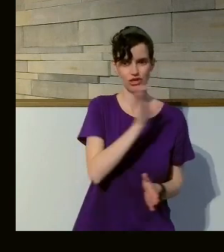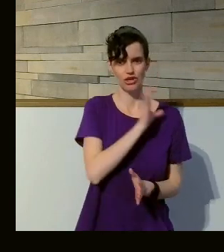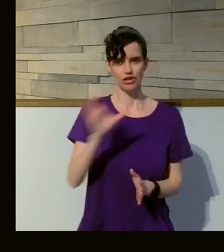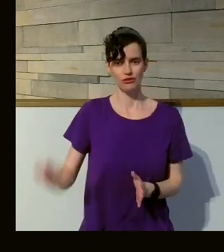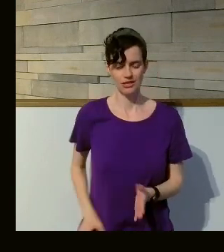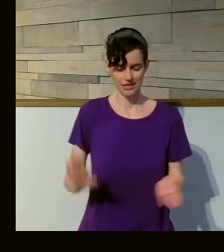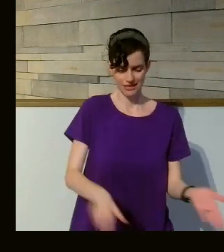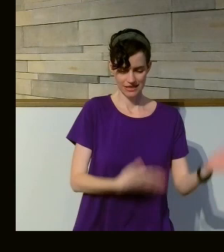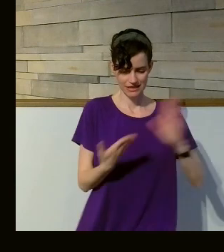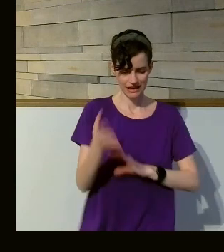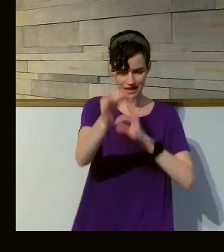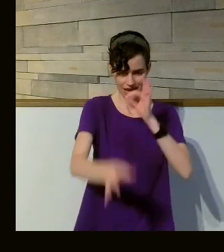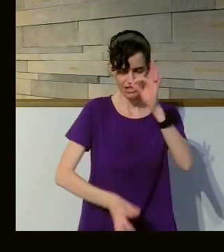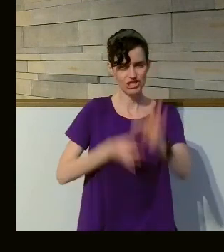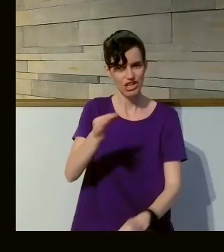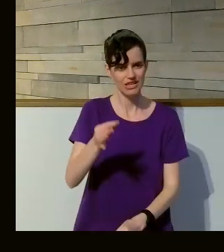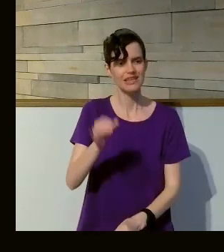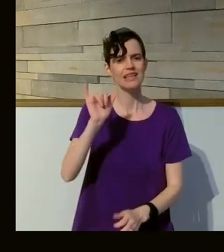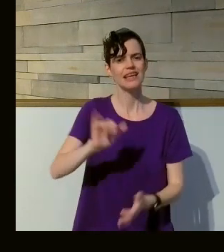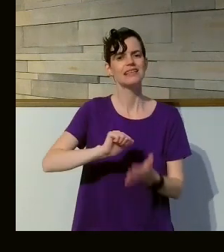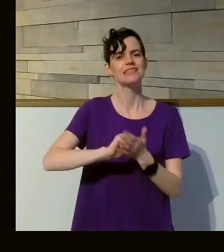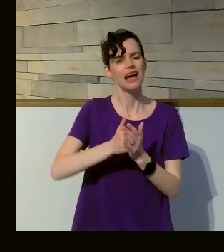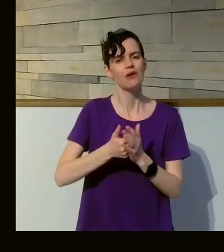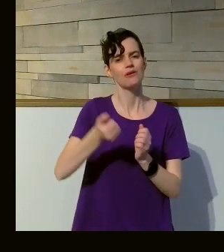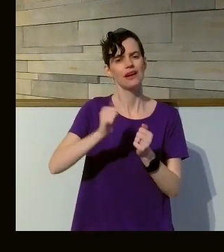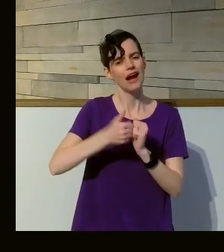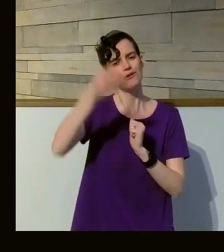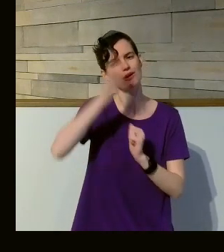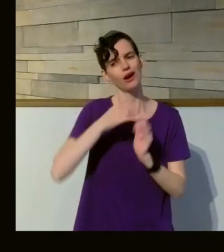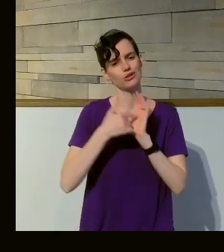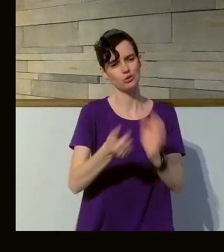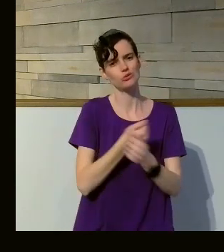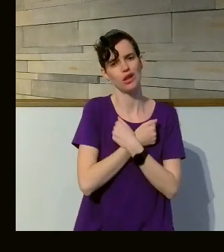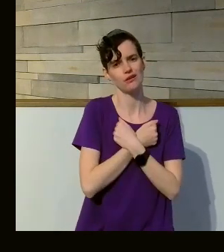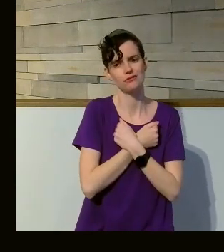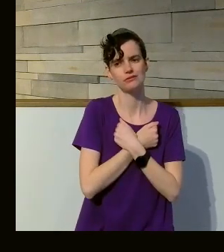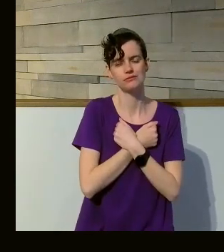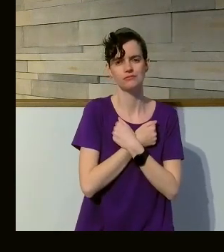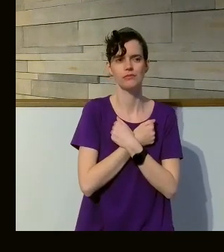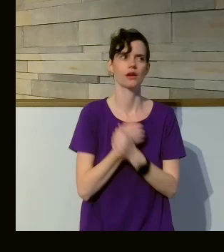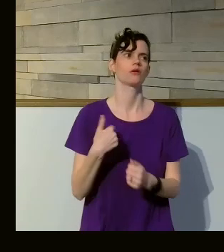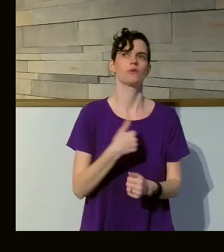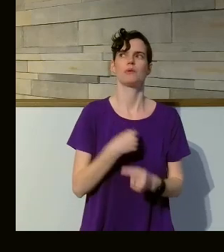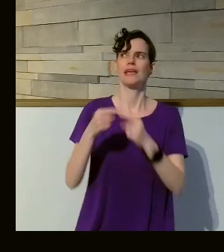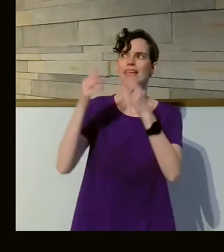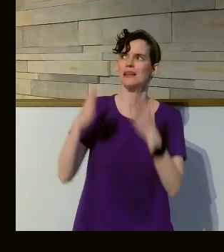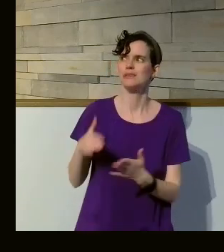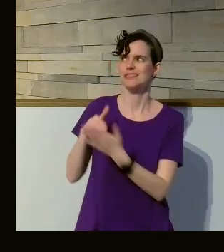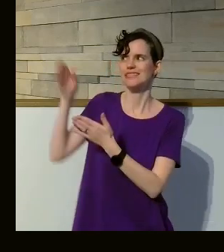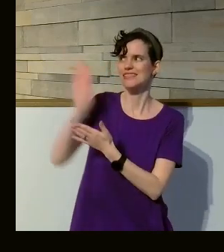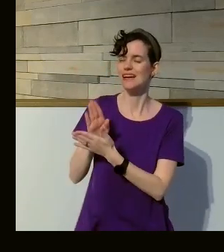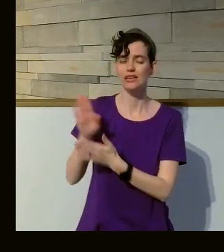Christ died for us. That's how God demonstrates his love for us, isn't it? Although we were enemies of God, he says, you know